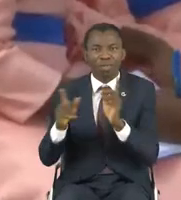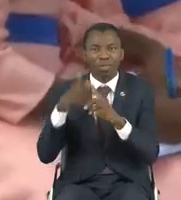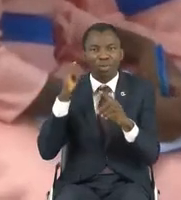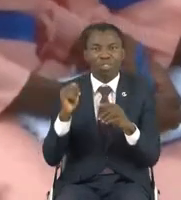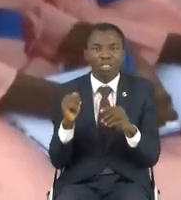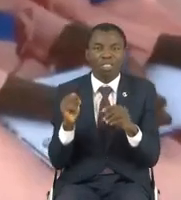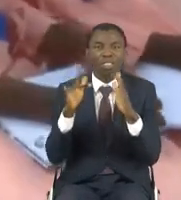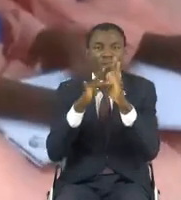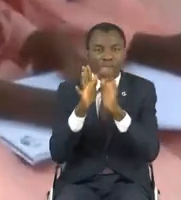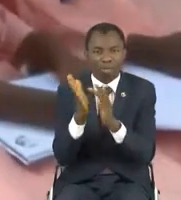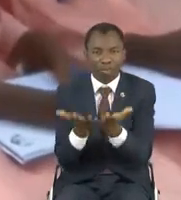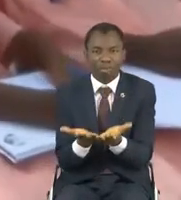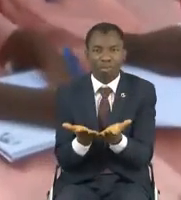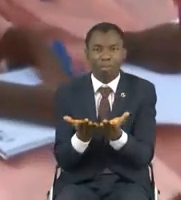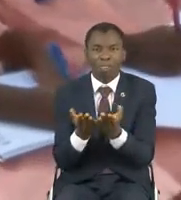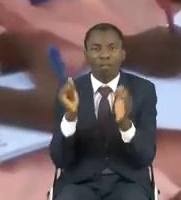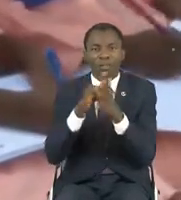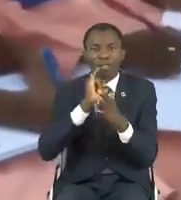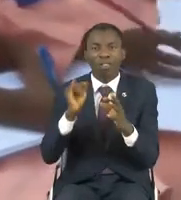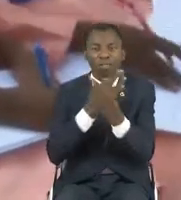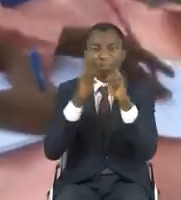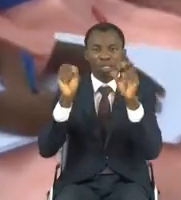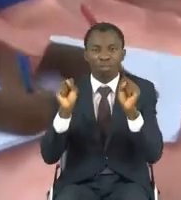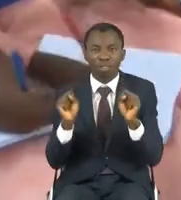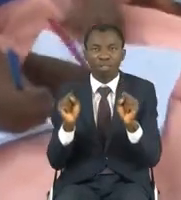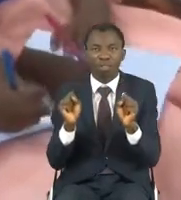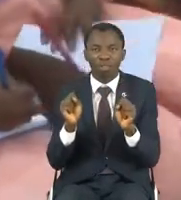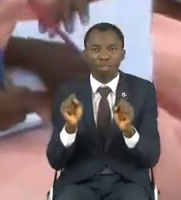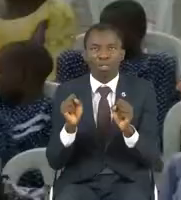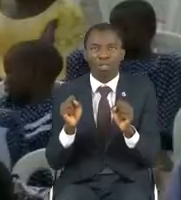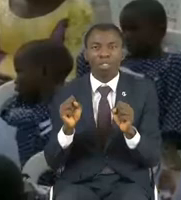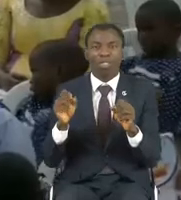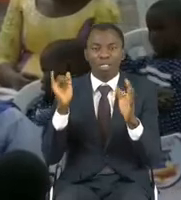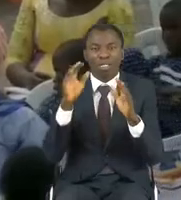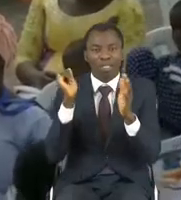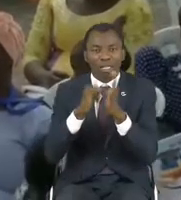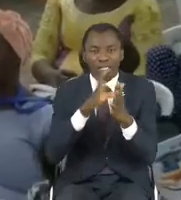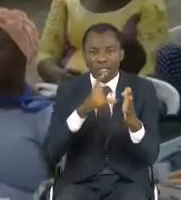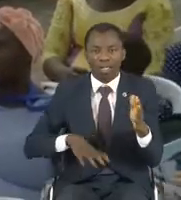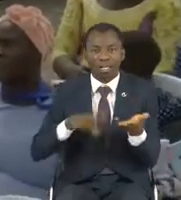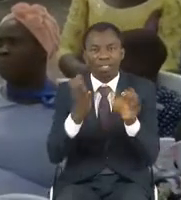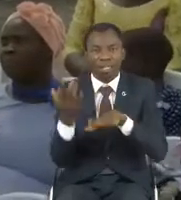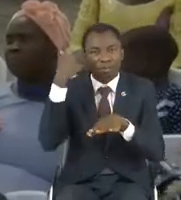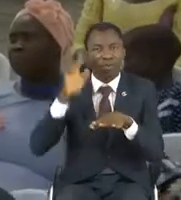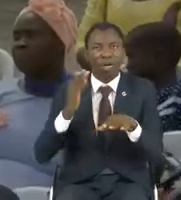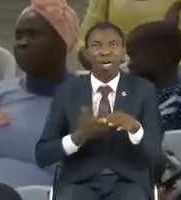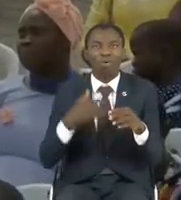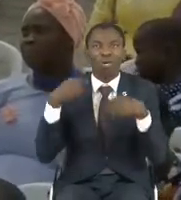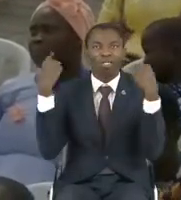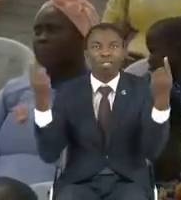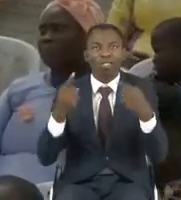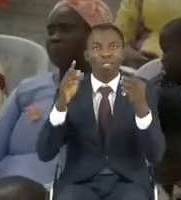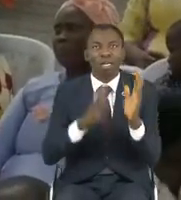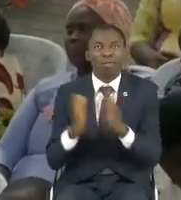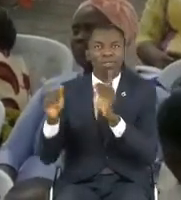the scriptures. That's redemption. Christ died for our sins according